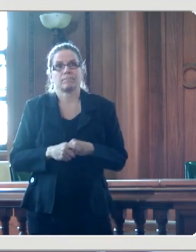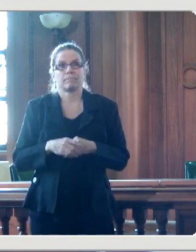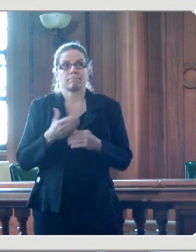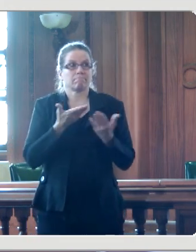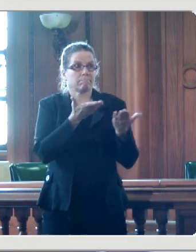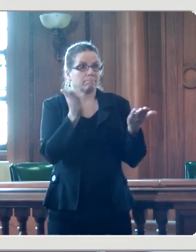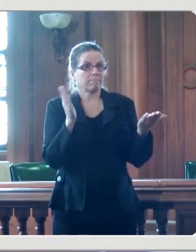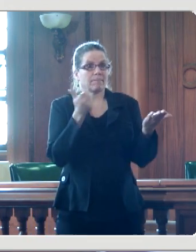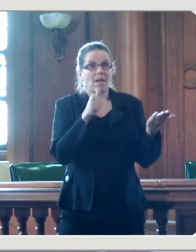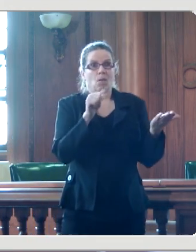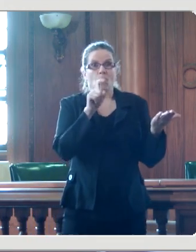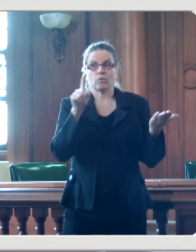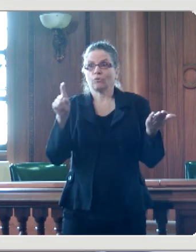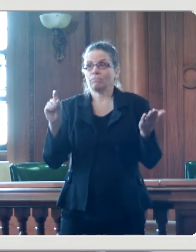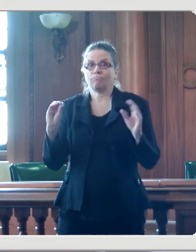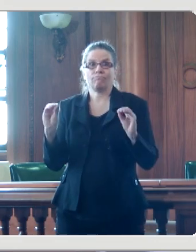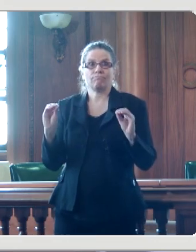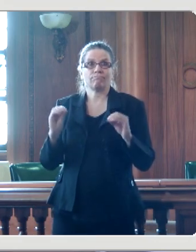Okay, hearing none,